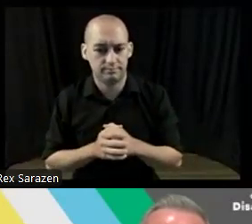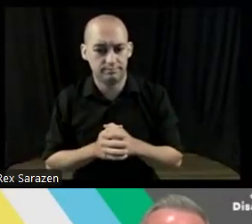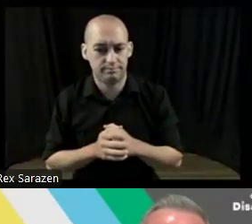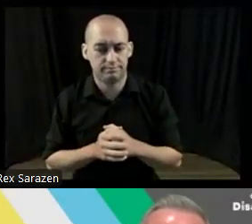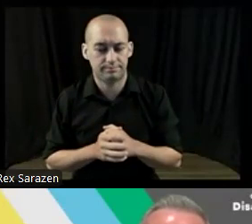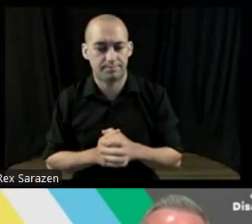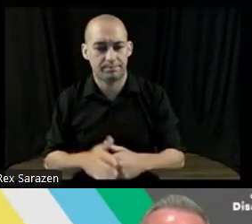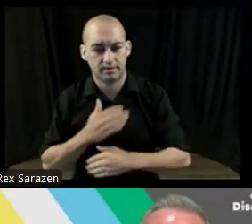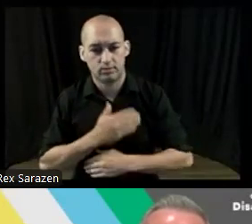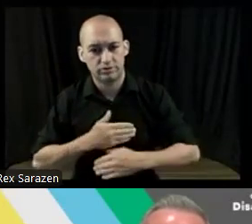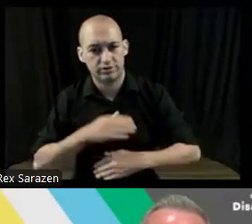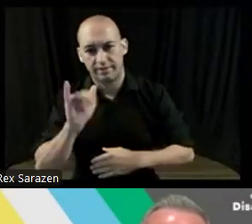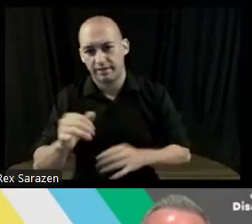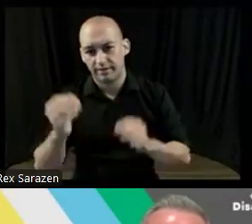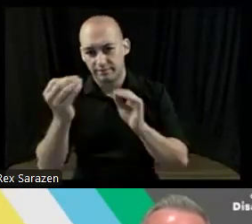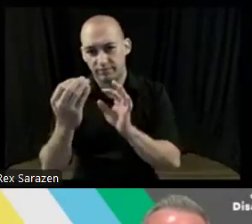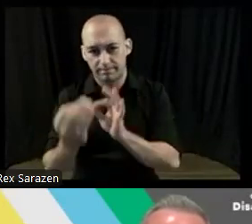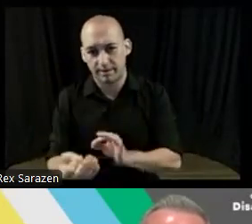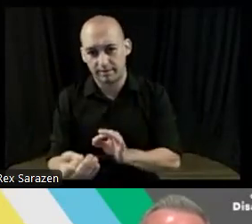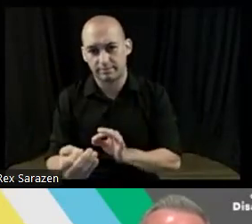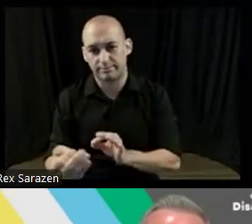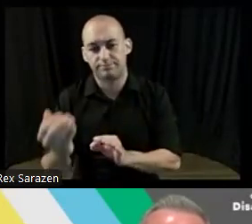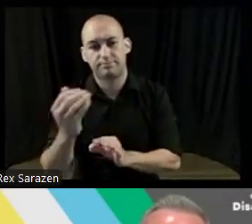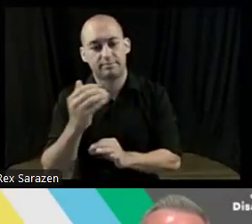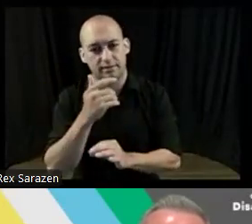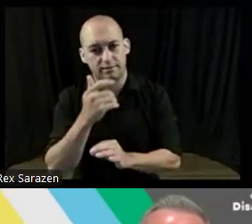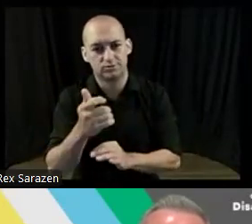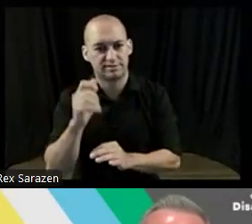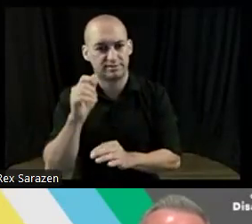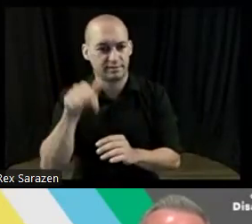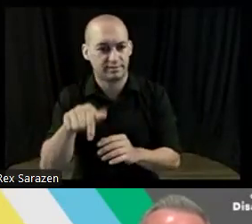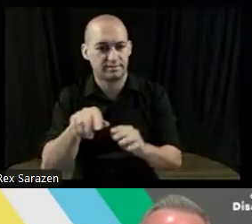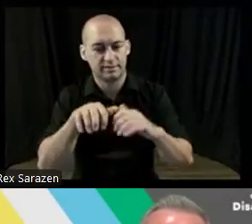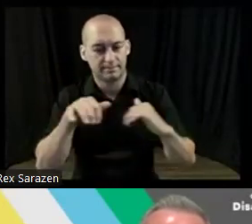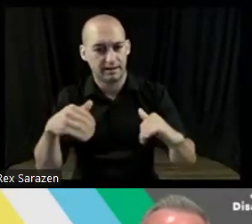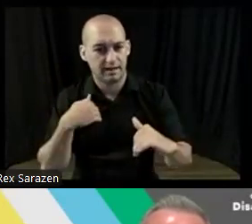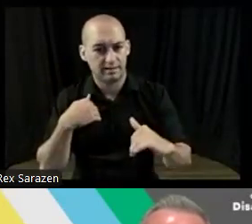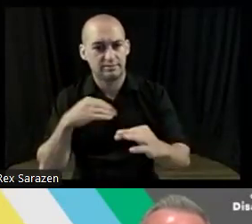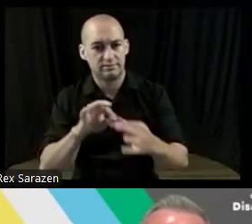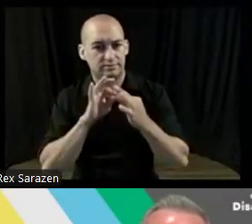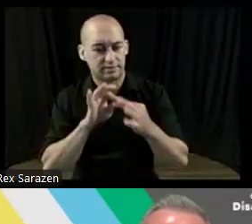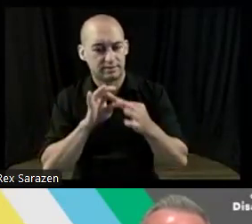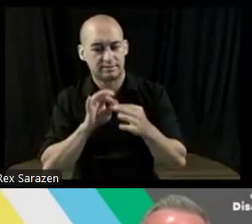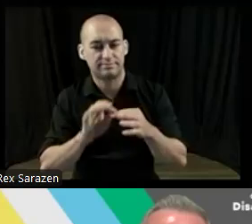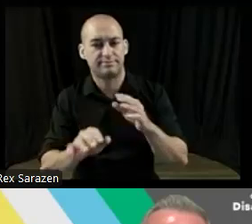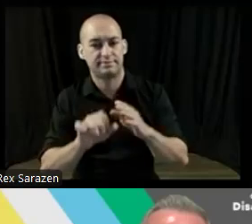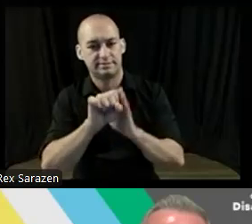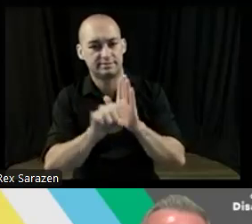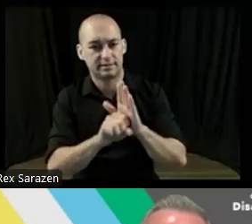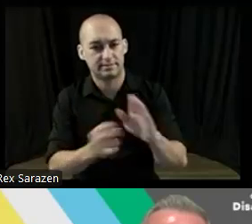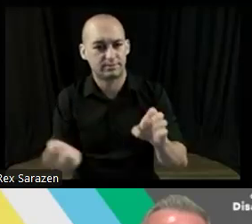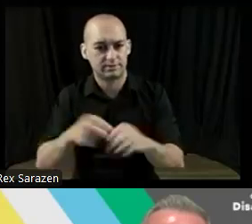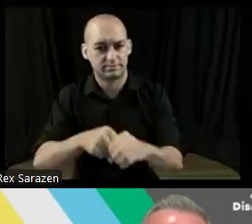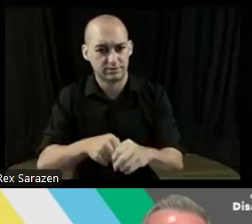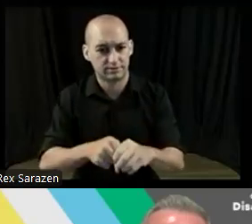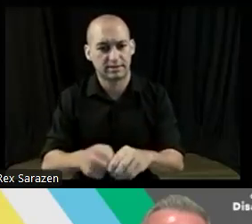Appreciate that feedback and interests that this committee has relative to the state participation to have